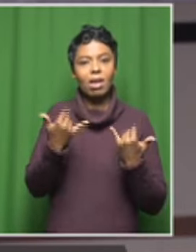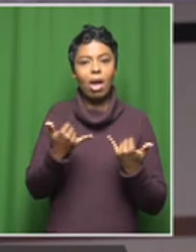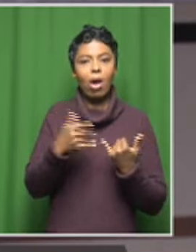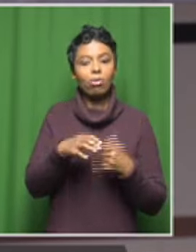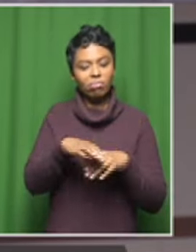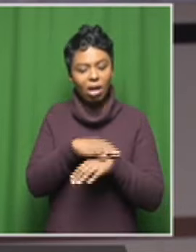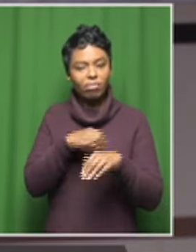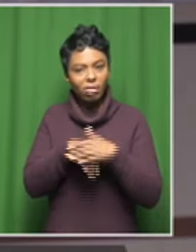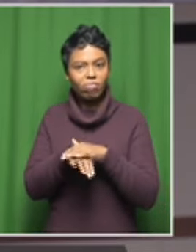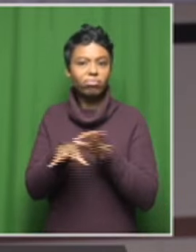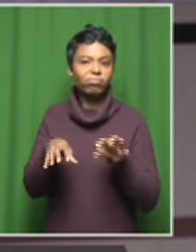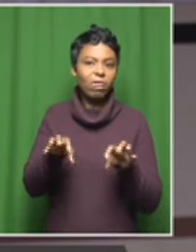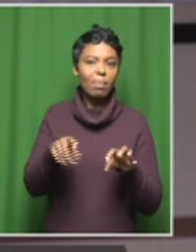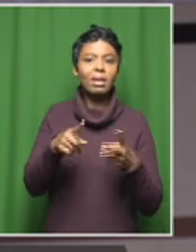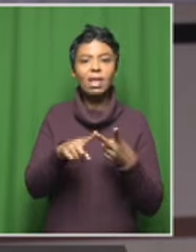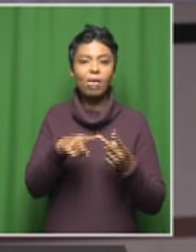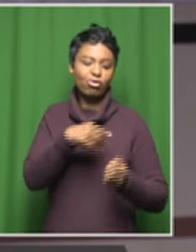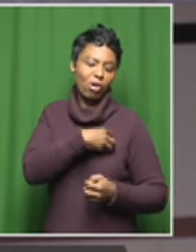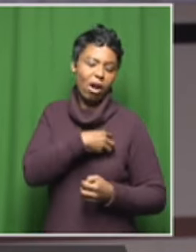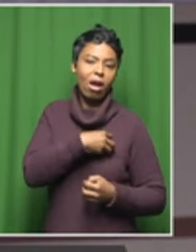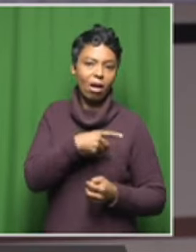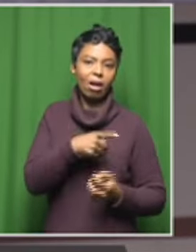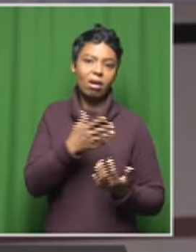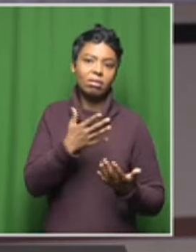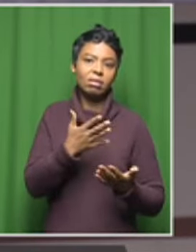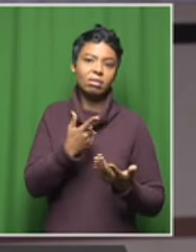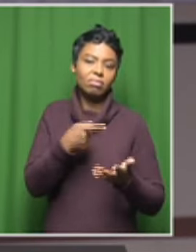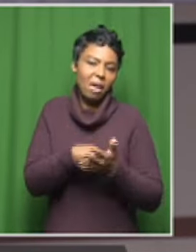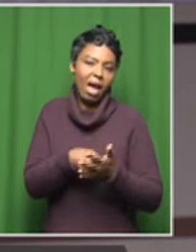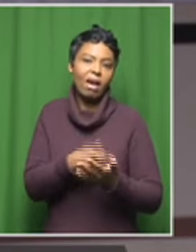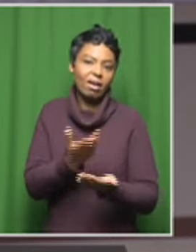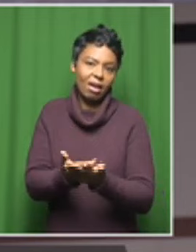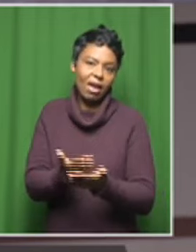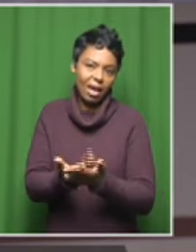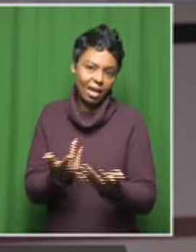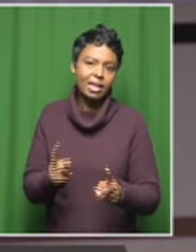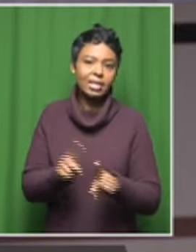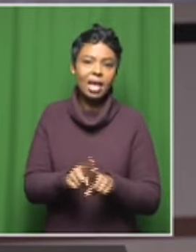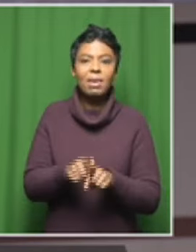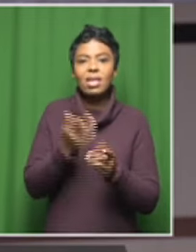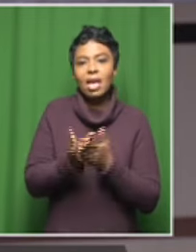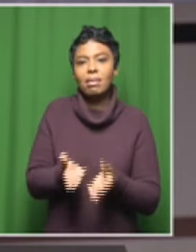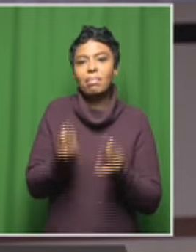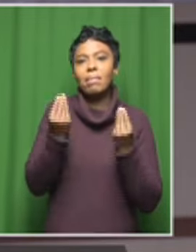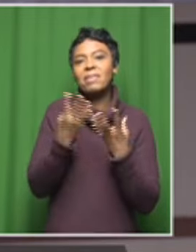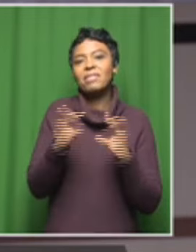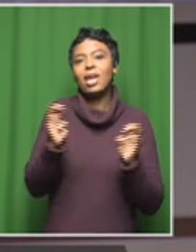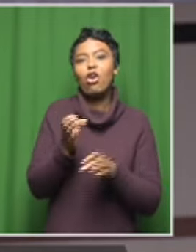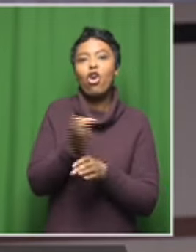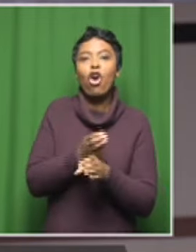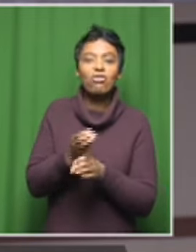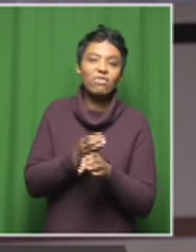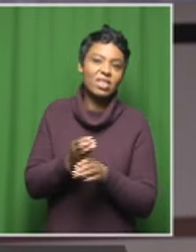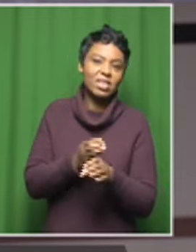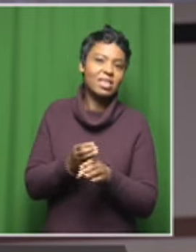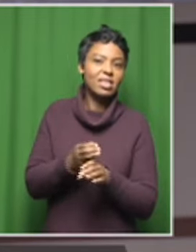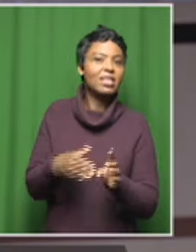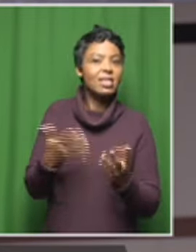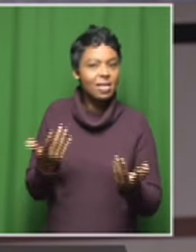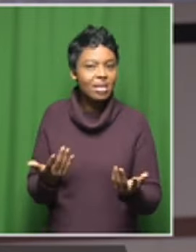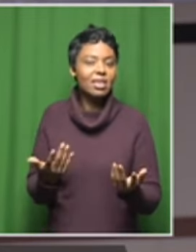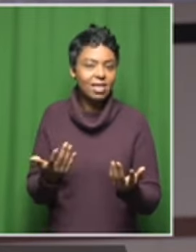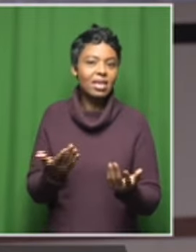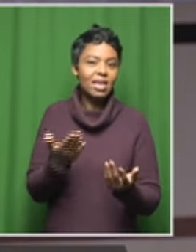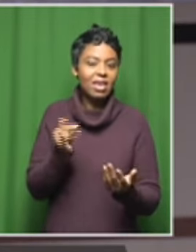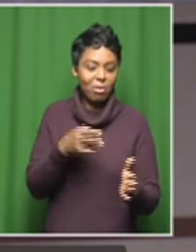provided many channels for people to be able to purchase their sticker. And you get a free coffee on the day, so you can celebrate a little bit in